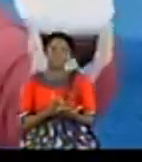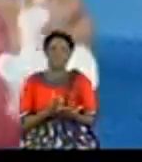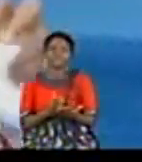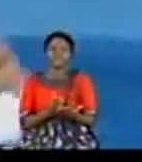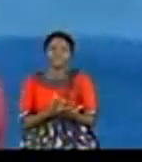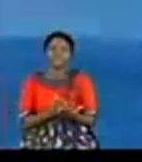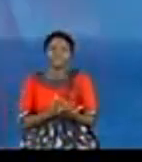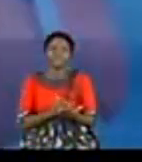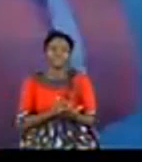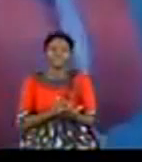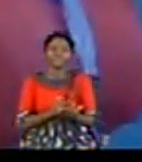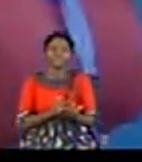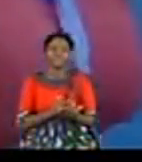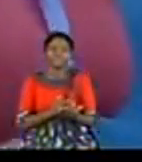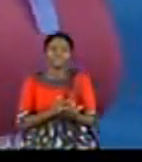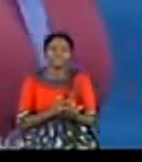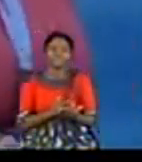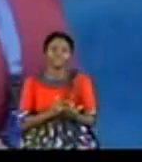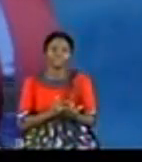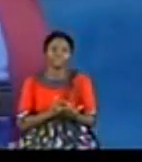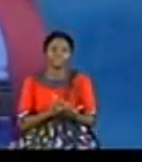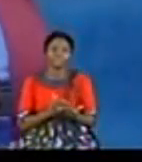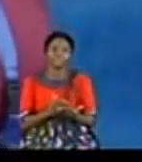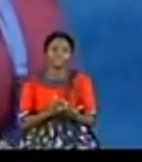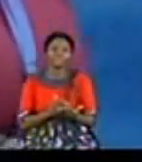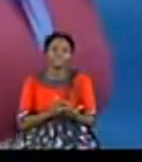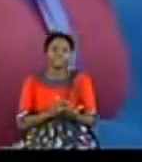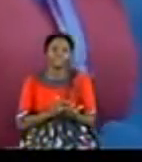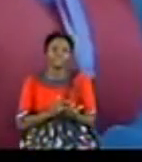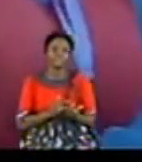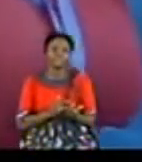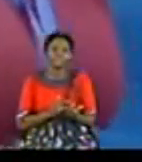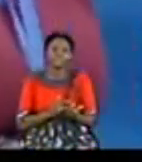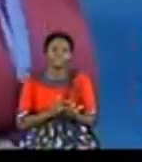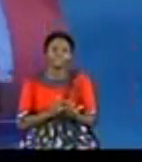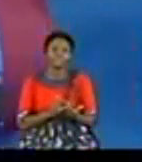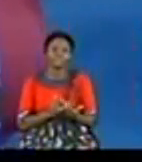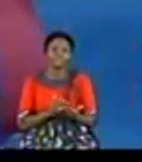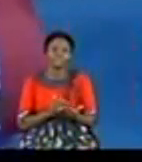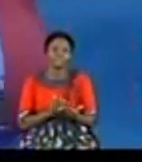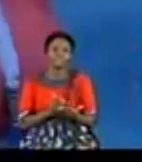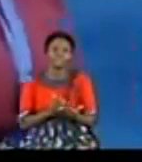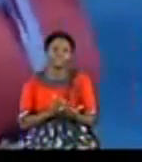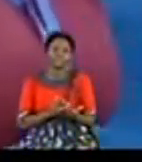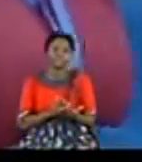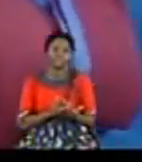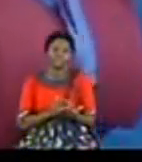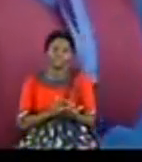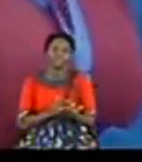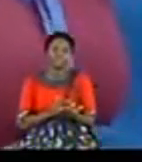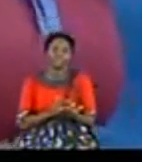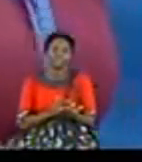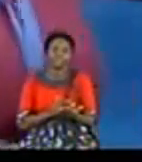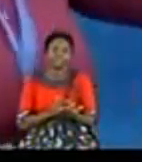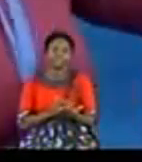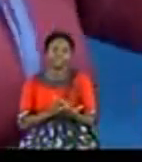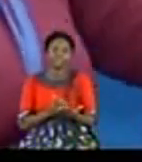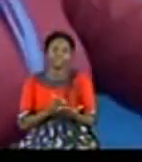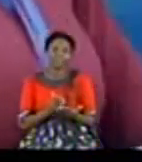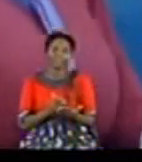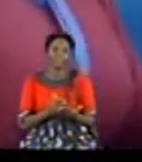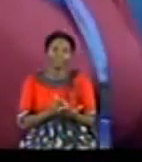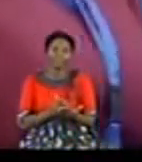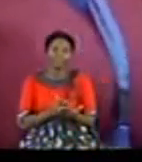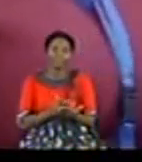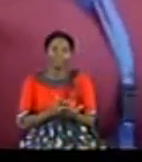your name you are worthy to be prais you are